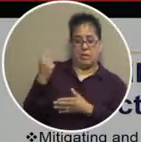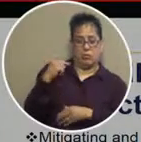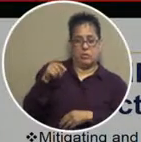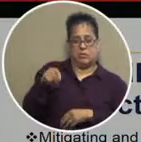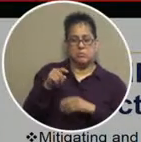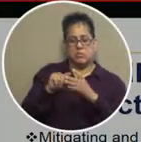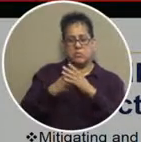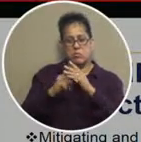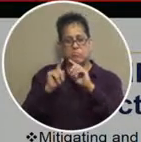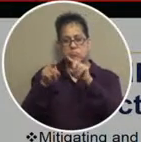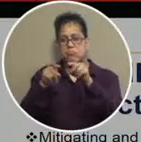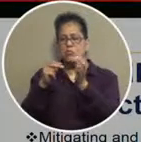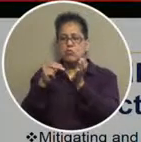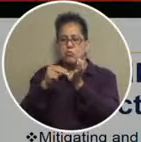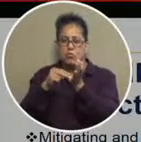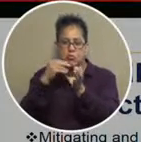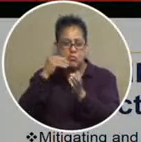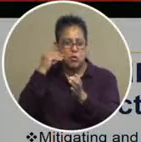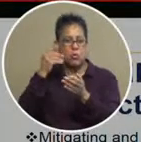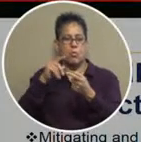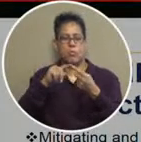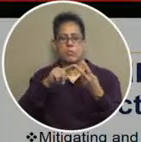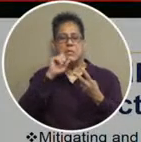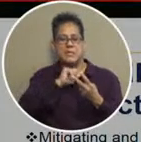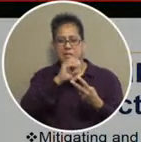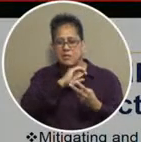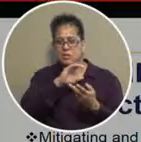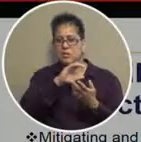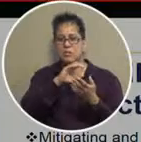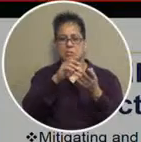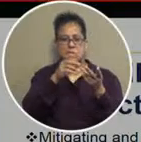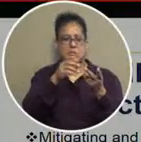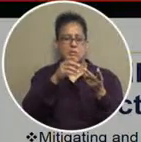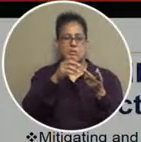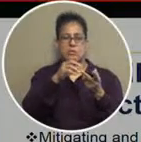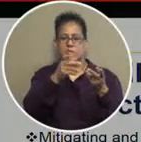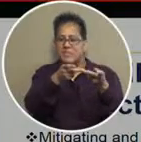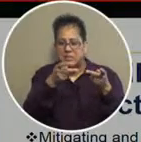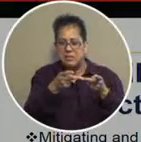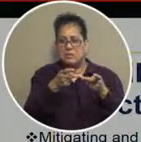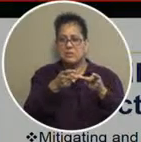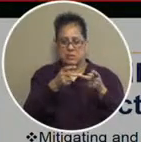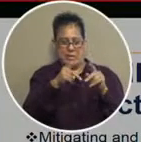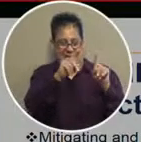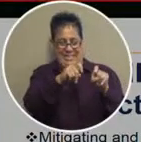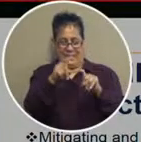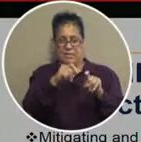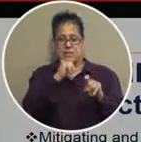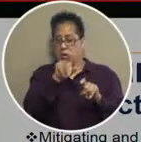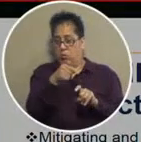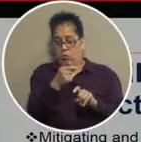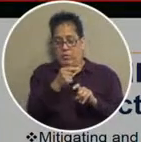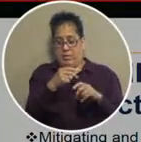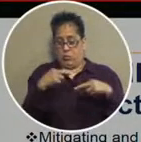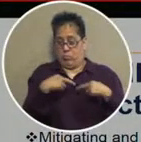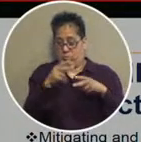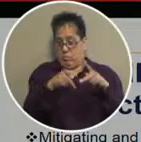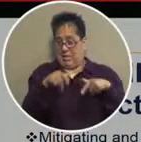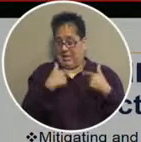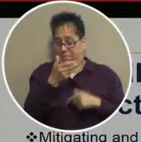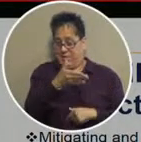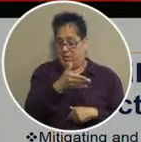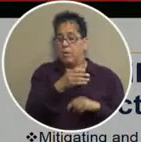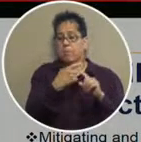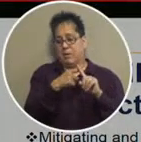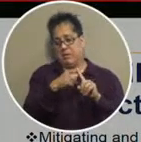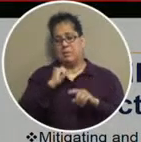in going out to all the nursing and the senior living facilities to do testing on site of not only all residents, but also the